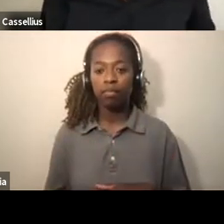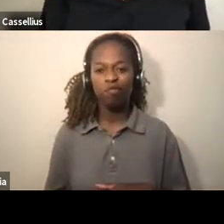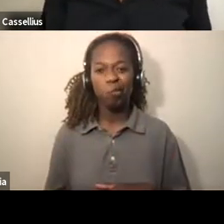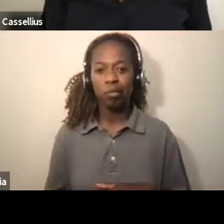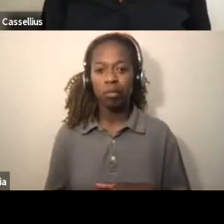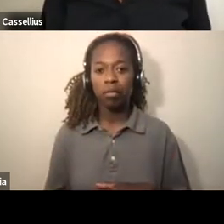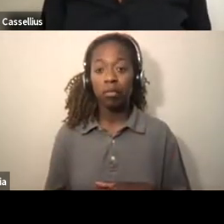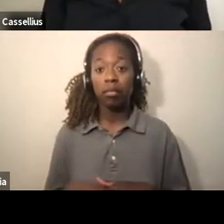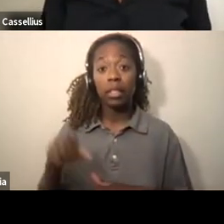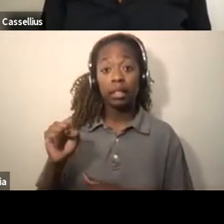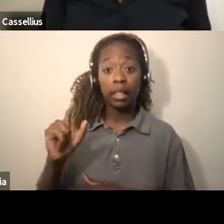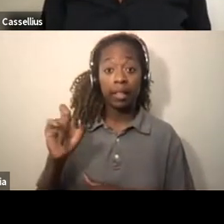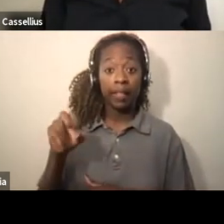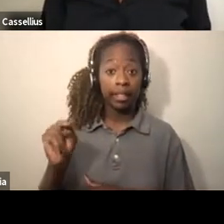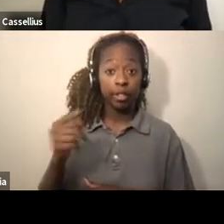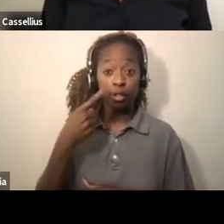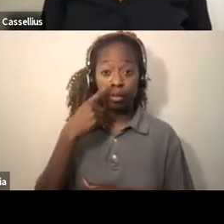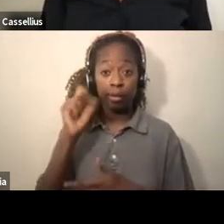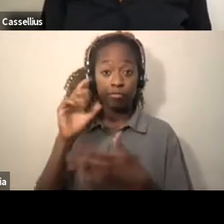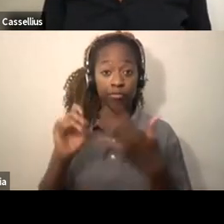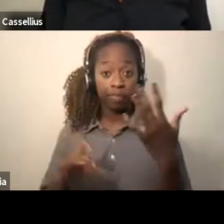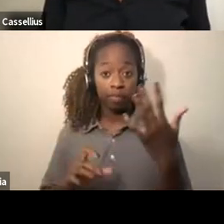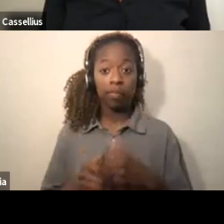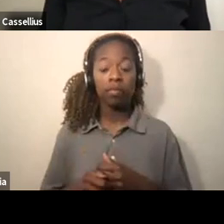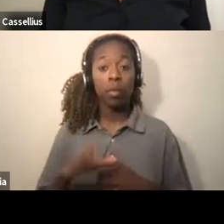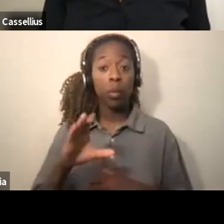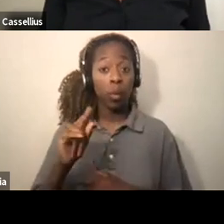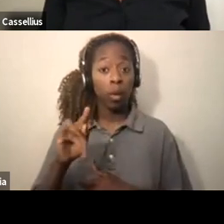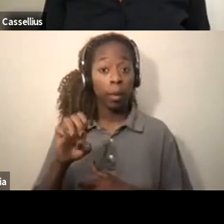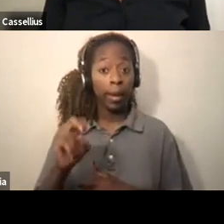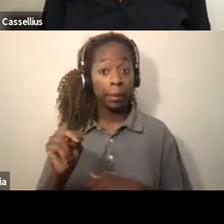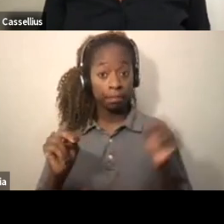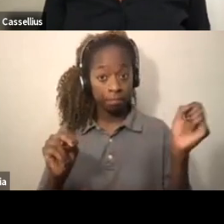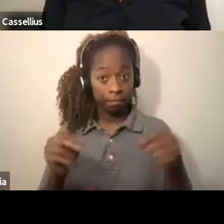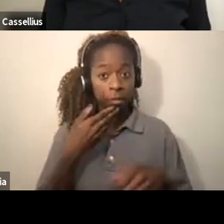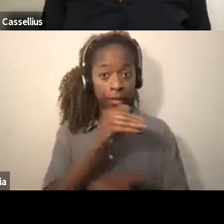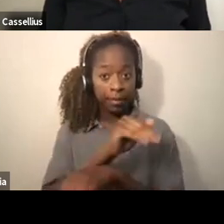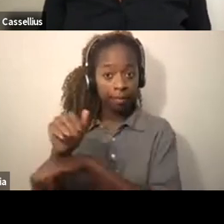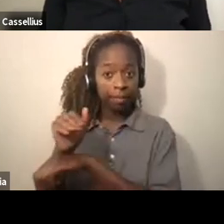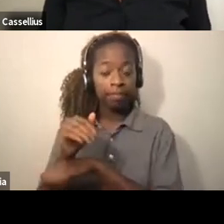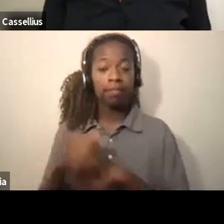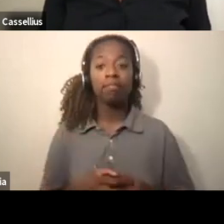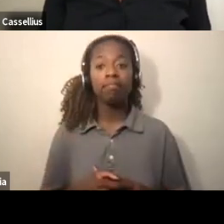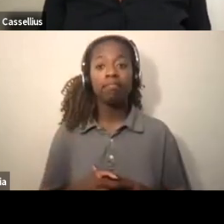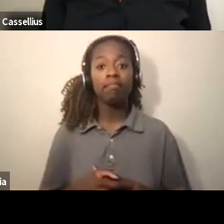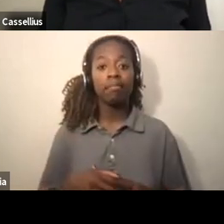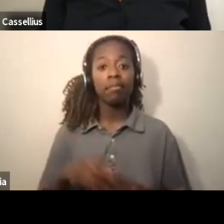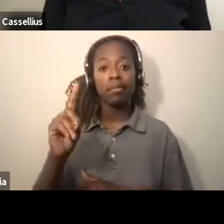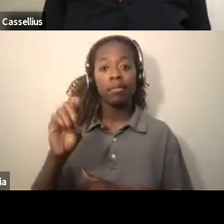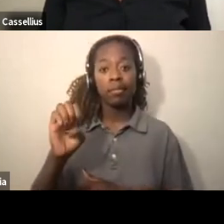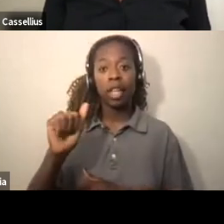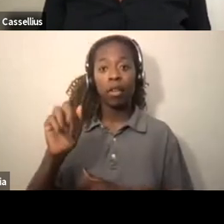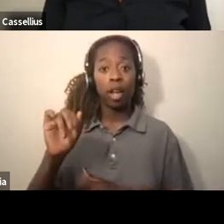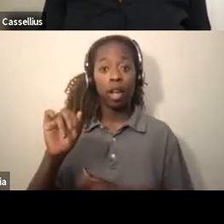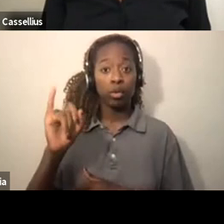miss sullivan will you please call the role dr coleman yes and have a great evening everyone mr de rujo